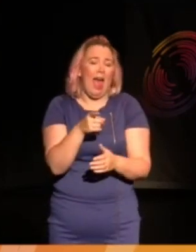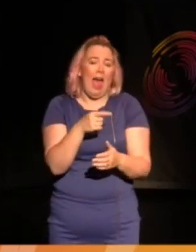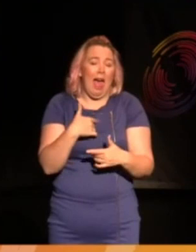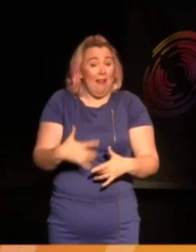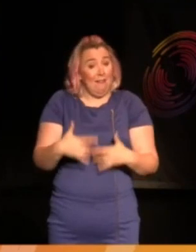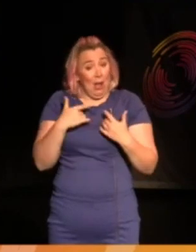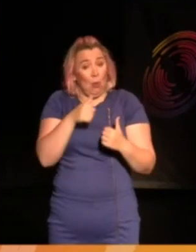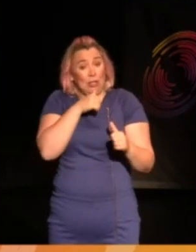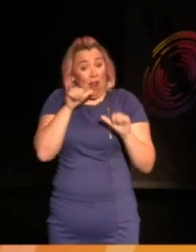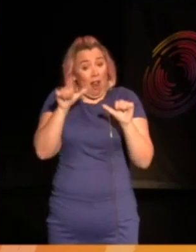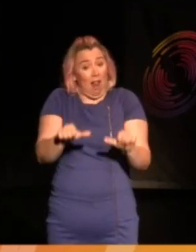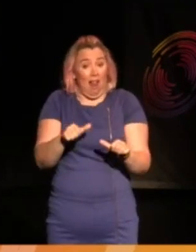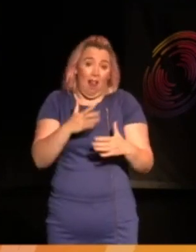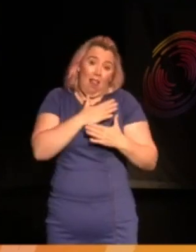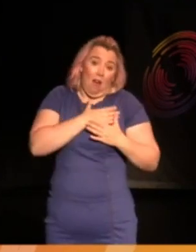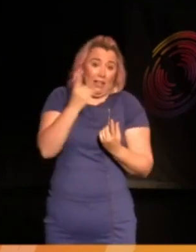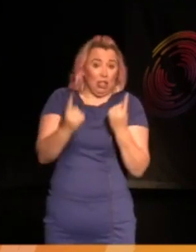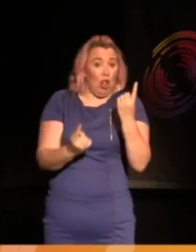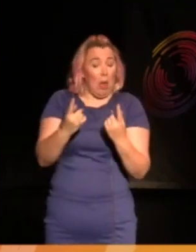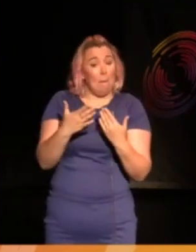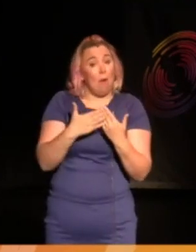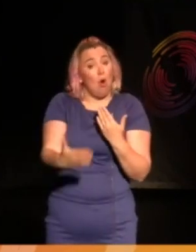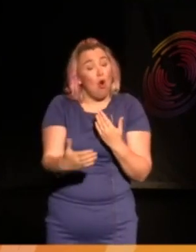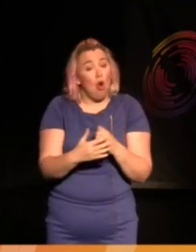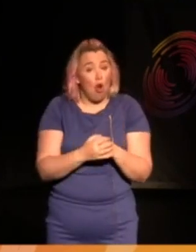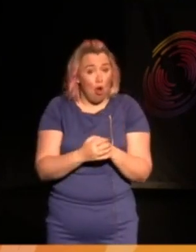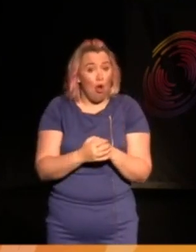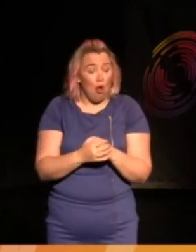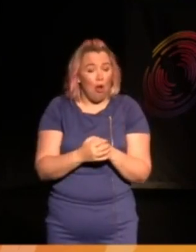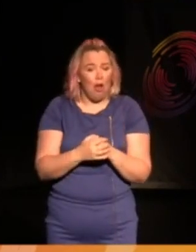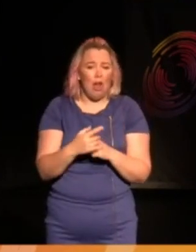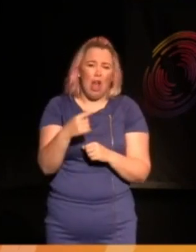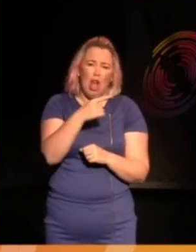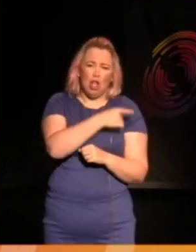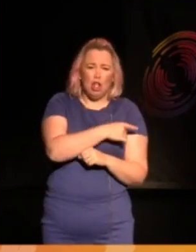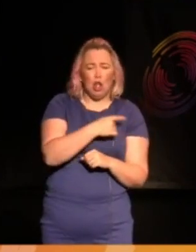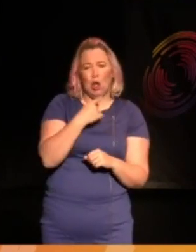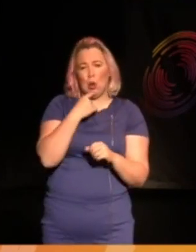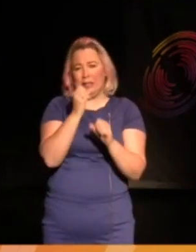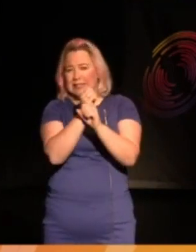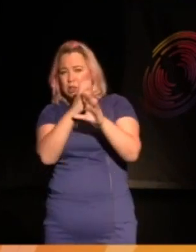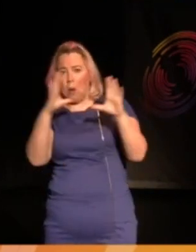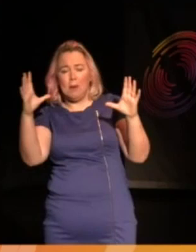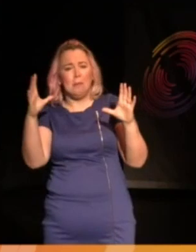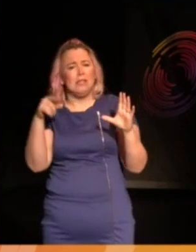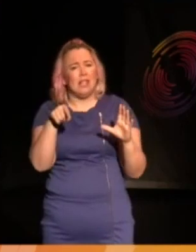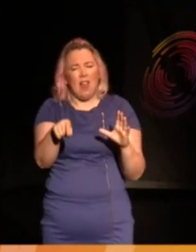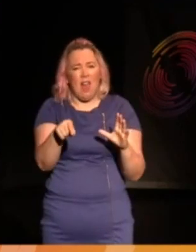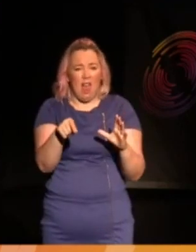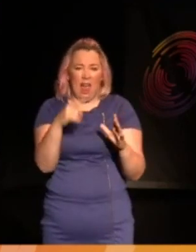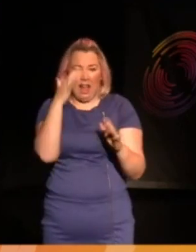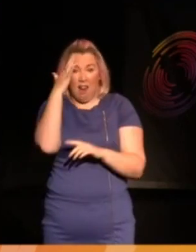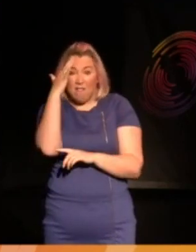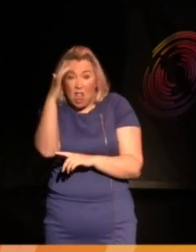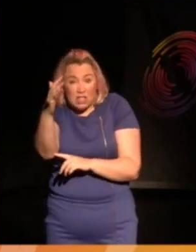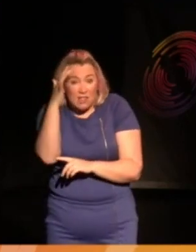more, because an awful lot of dystopian, you referred to a kind of dystopianism, which can be a